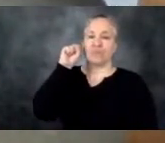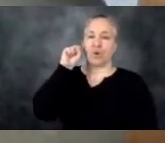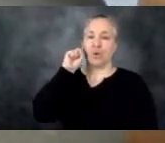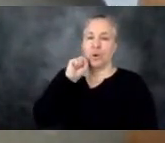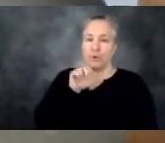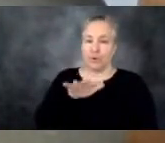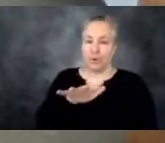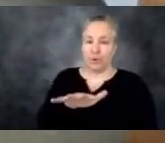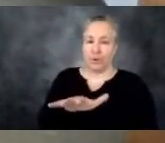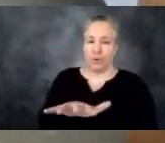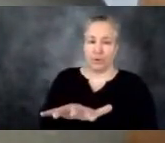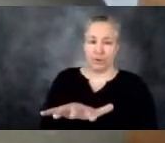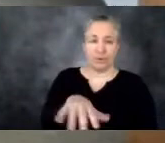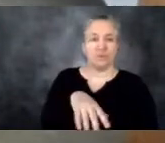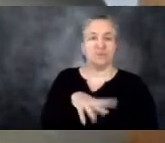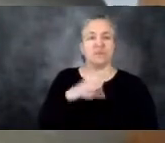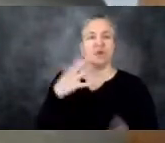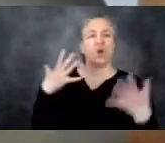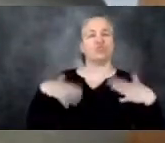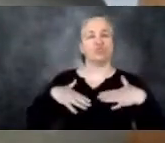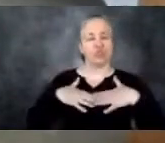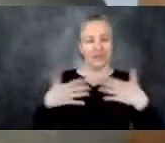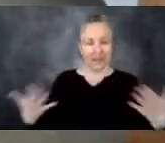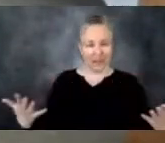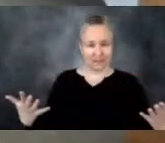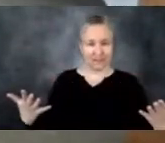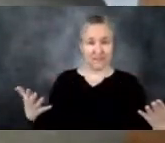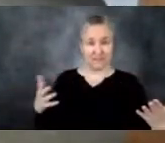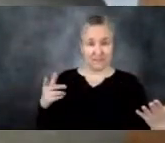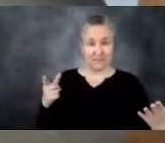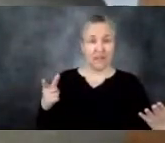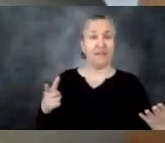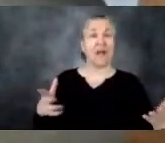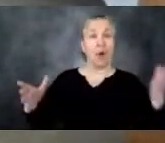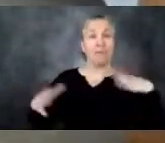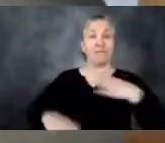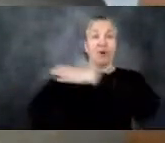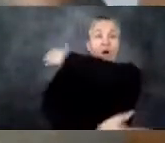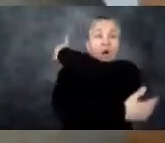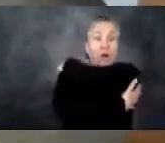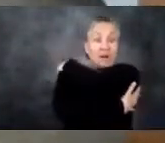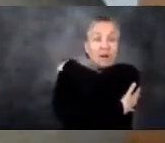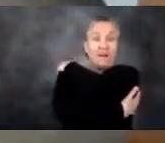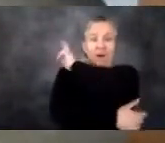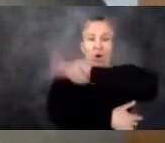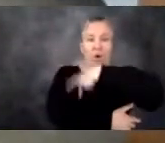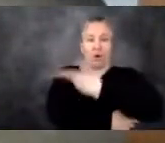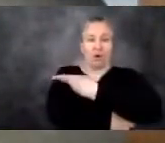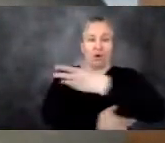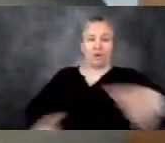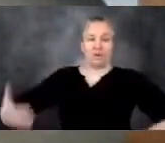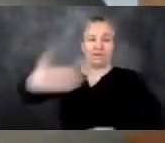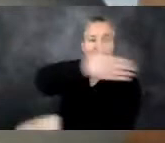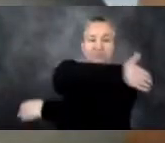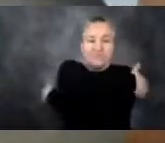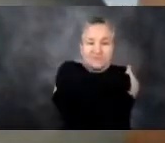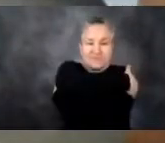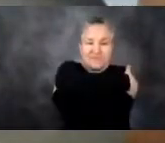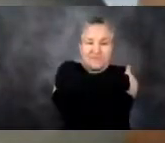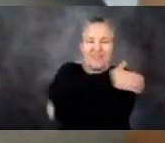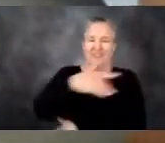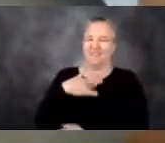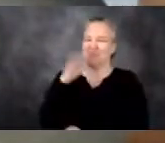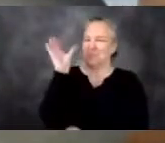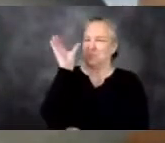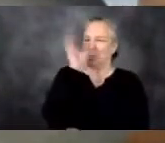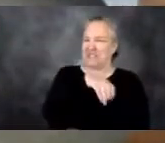and exhale and relax. Now you're going to open those arms up. Whatever arm was on the top is now going on the bottom. This is going to feel incredibly weird.